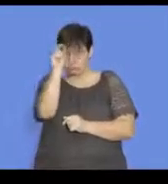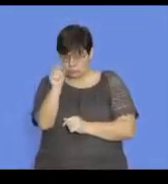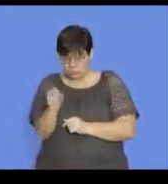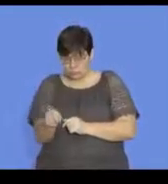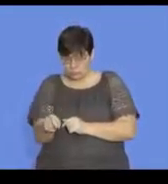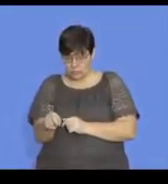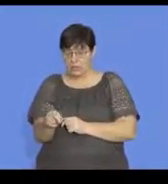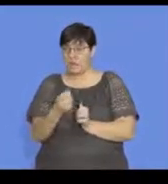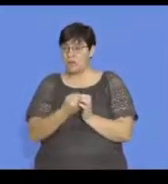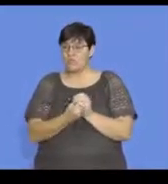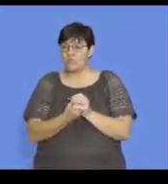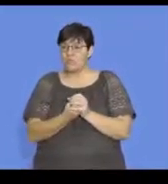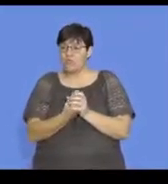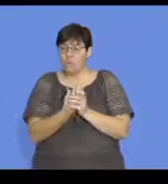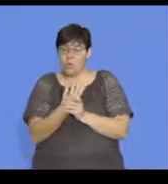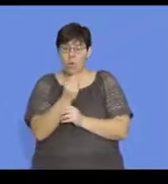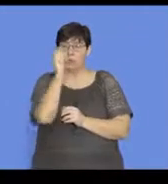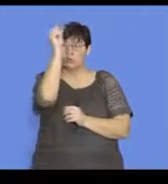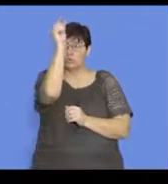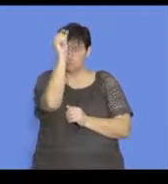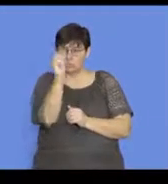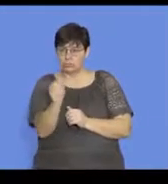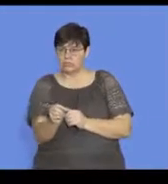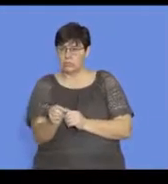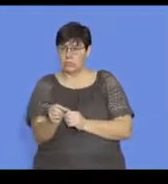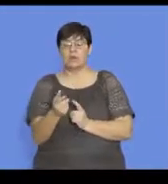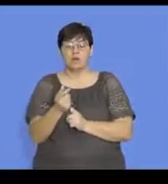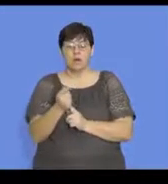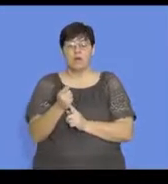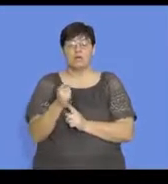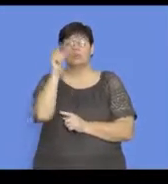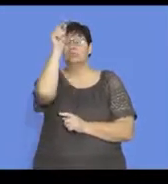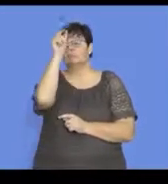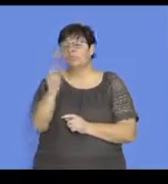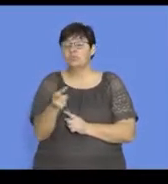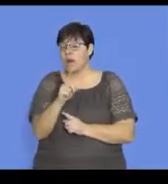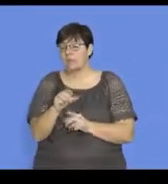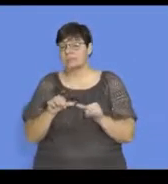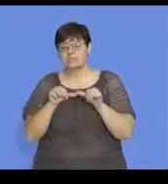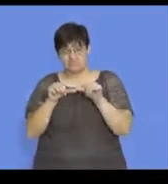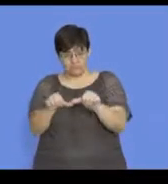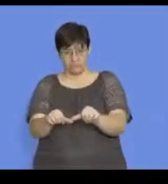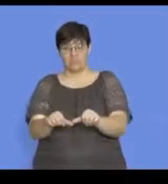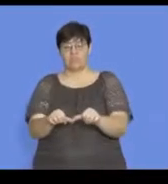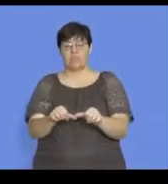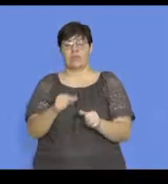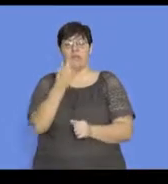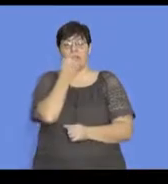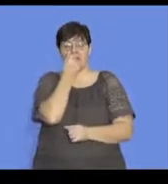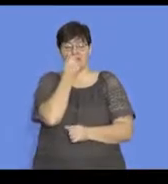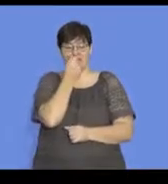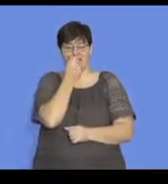grow a tube because what's it carrying? It's carrying a male cell, and I'm going to use over